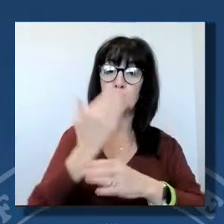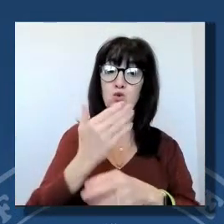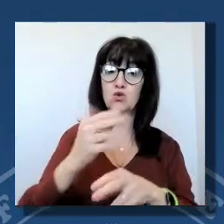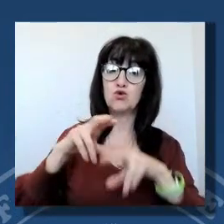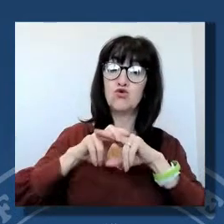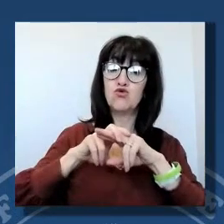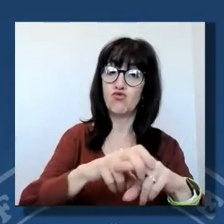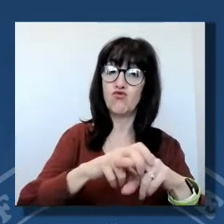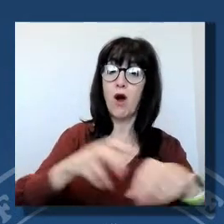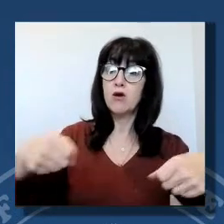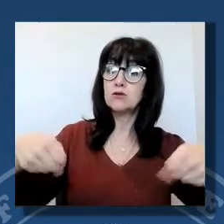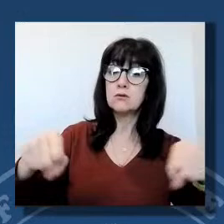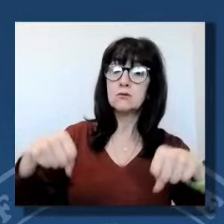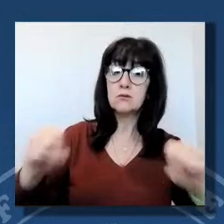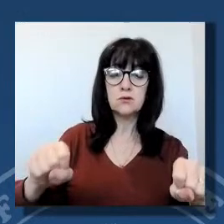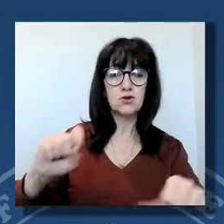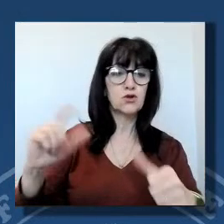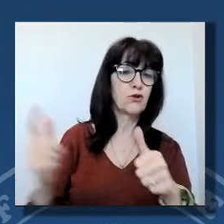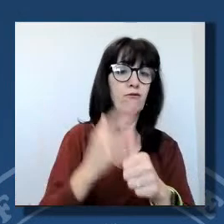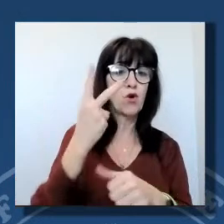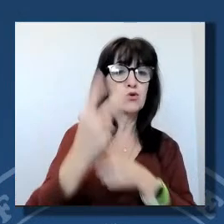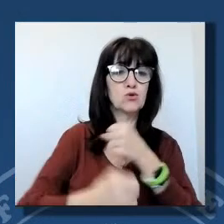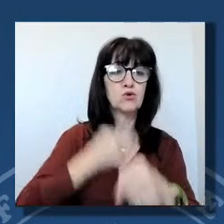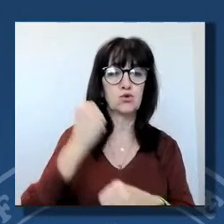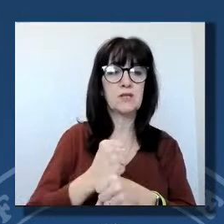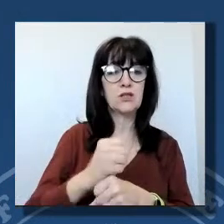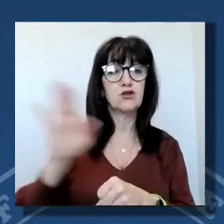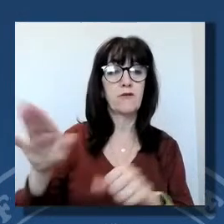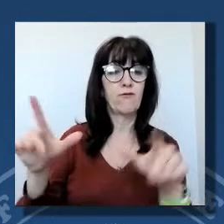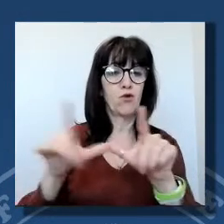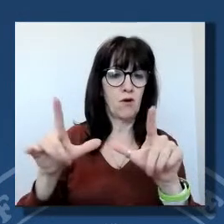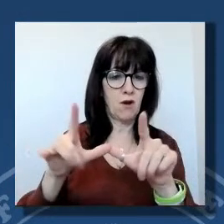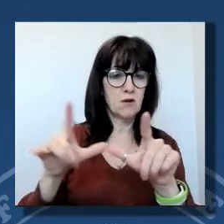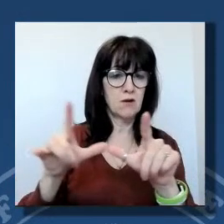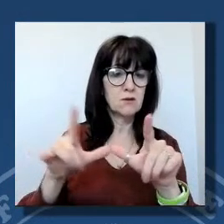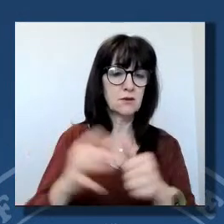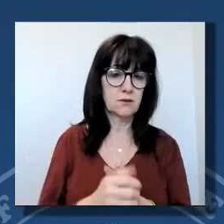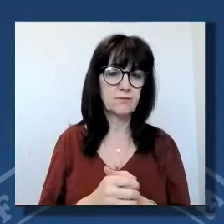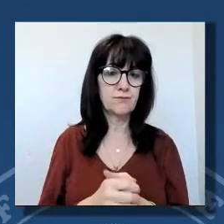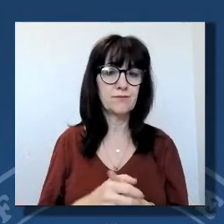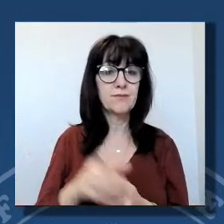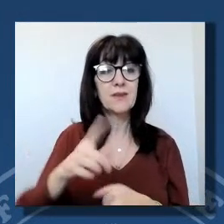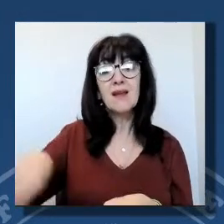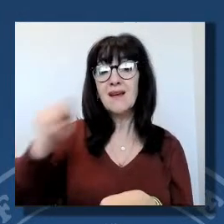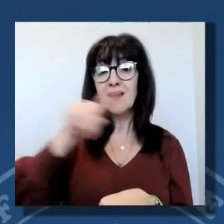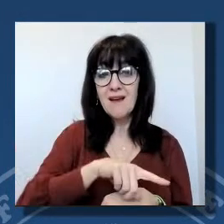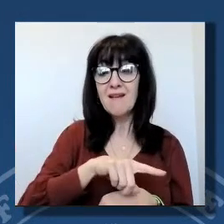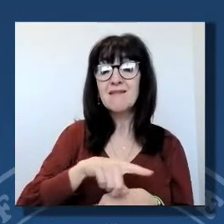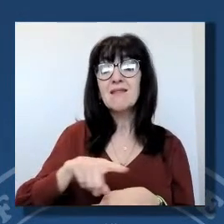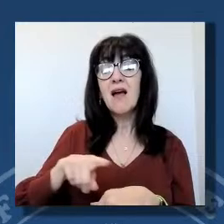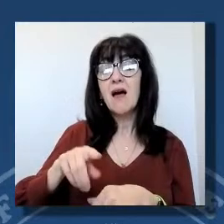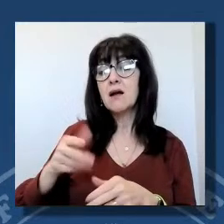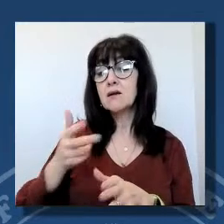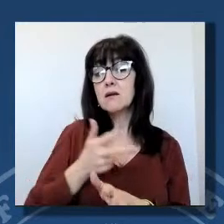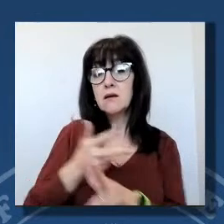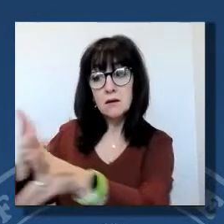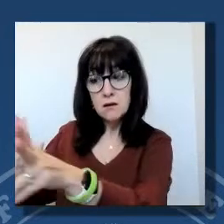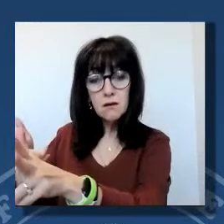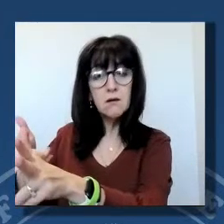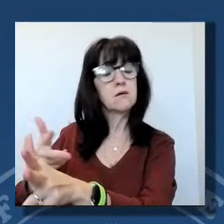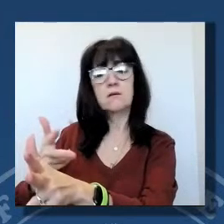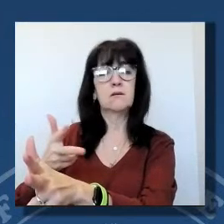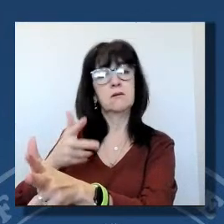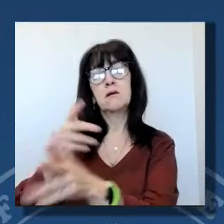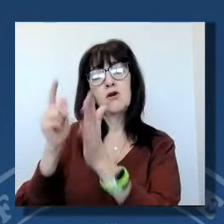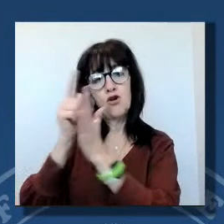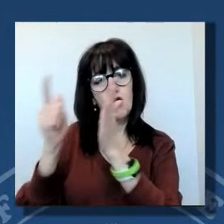endorsement. Expanding the move over law to include disabled passenger vehicles on the side of the road. Strengthening our child safety